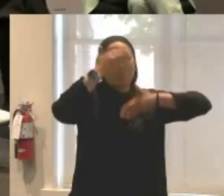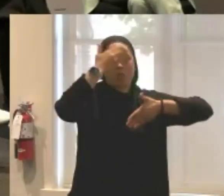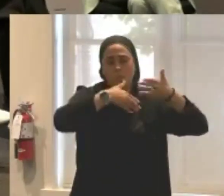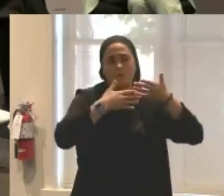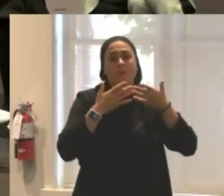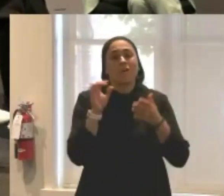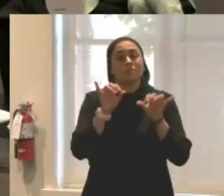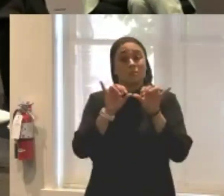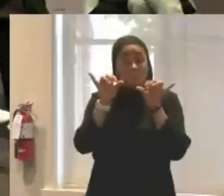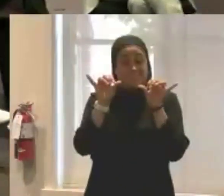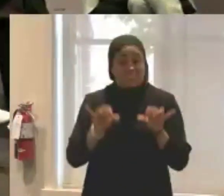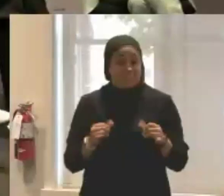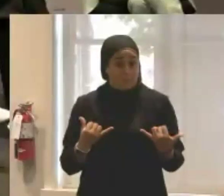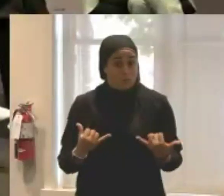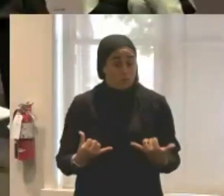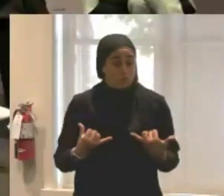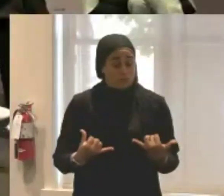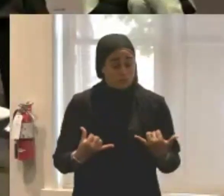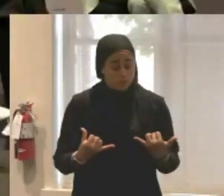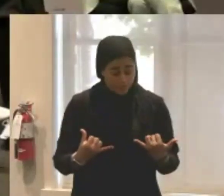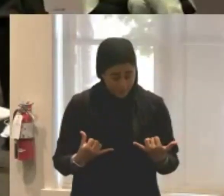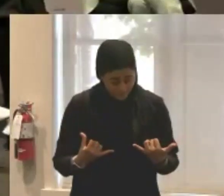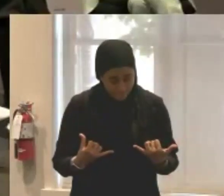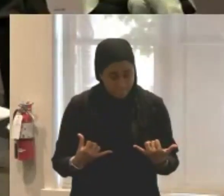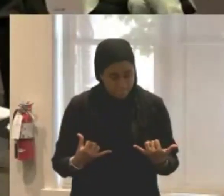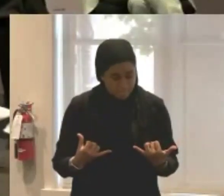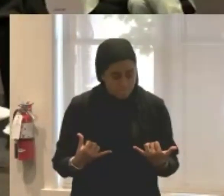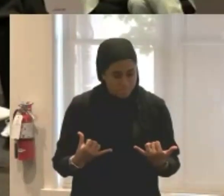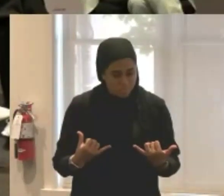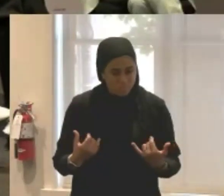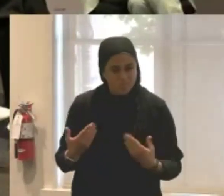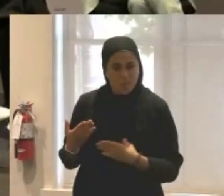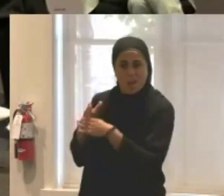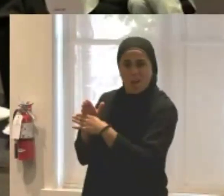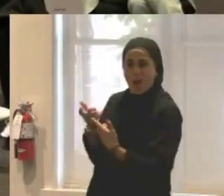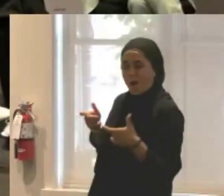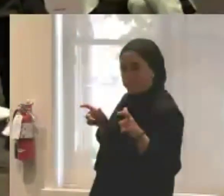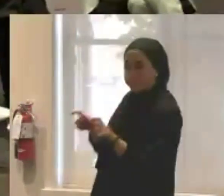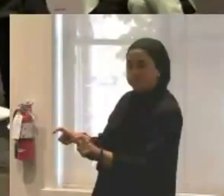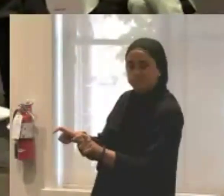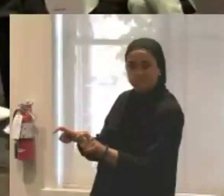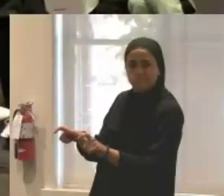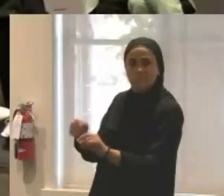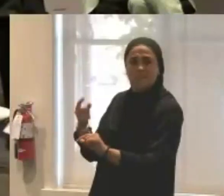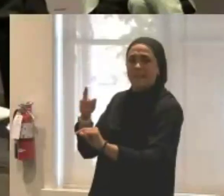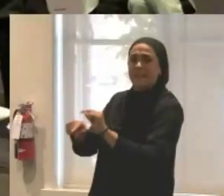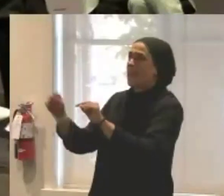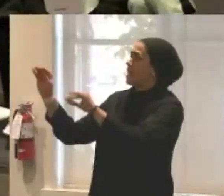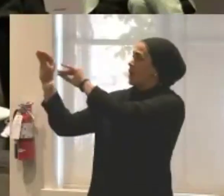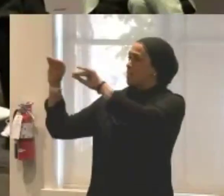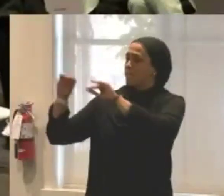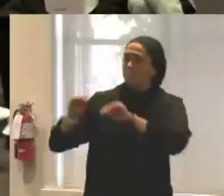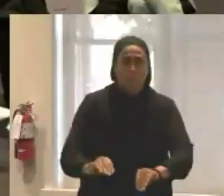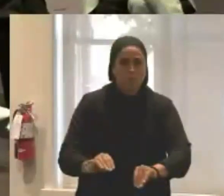system particularly you know, prevents certain people from entering this country, from getting the status